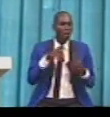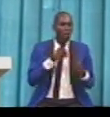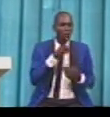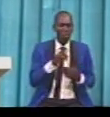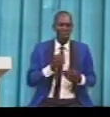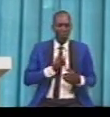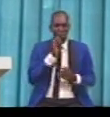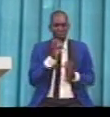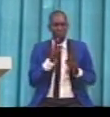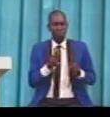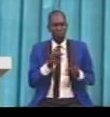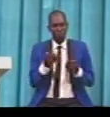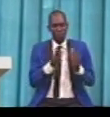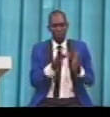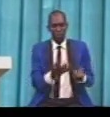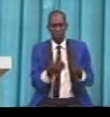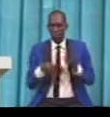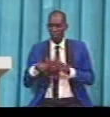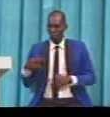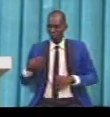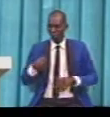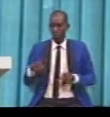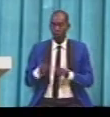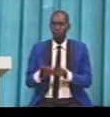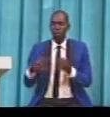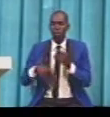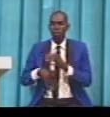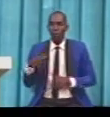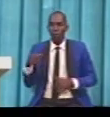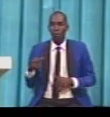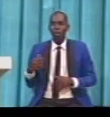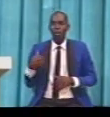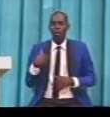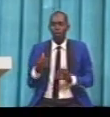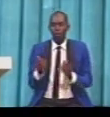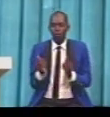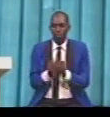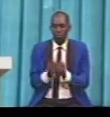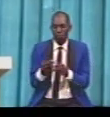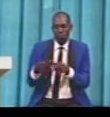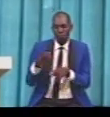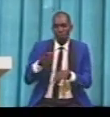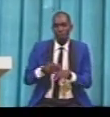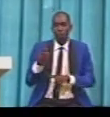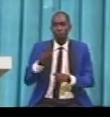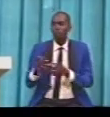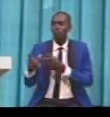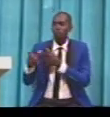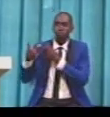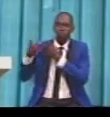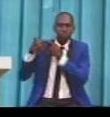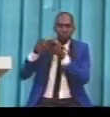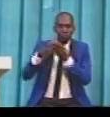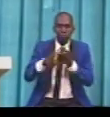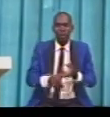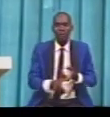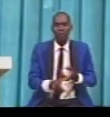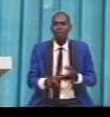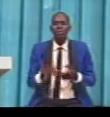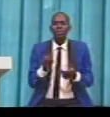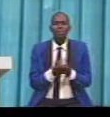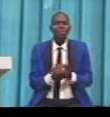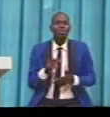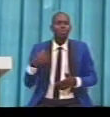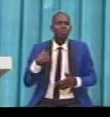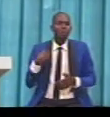it's okay. He came out. I came out. Within some little time, we saw people coming with bike. They said they had